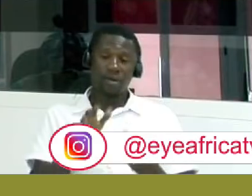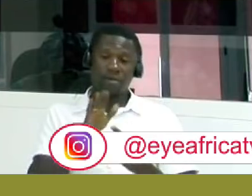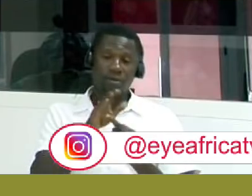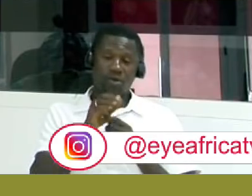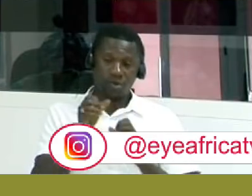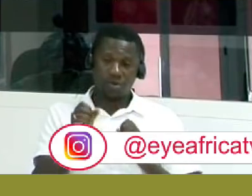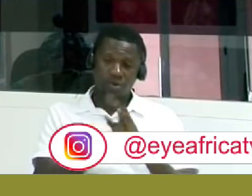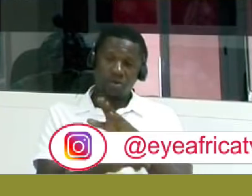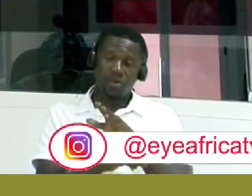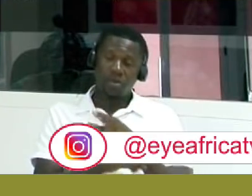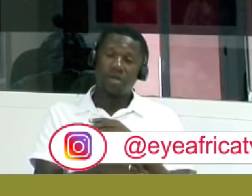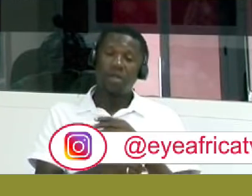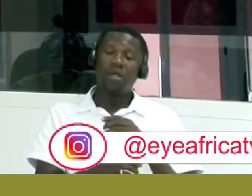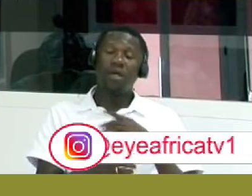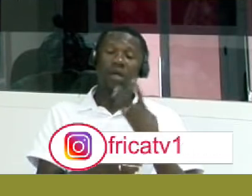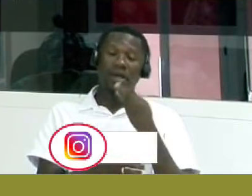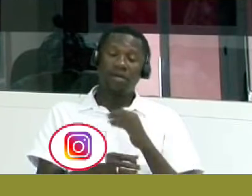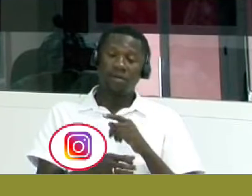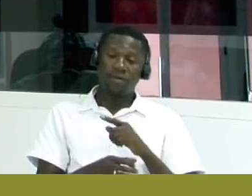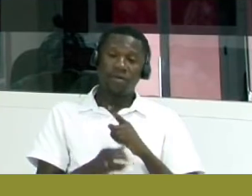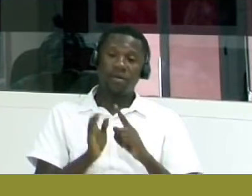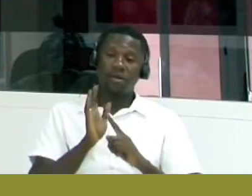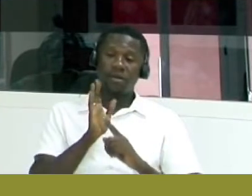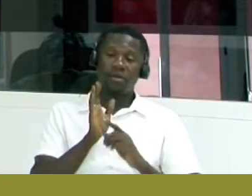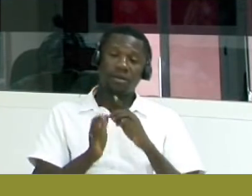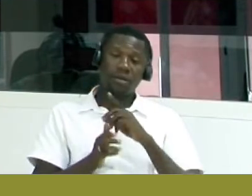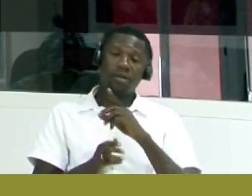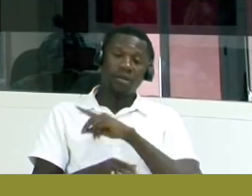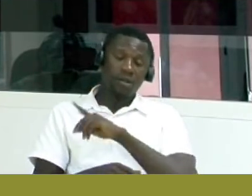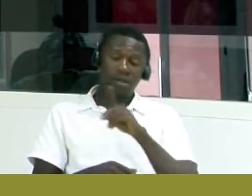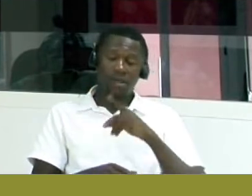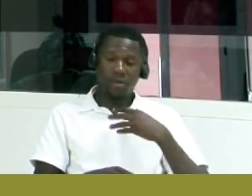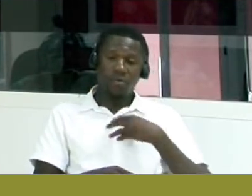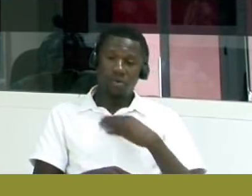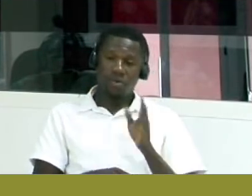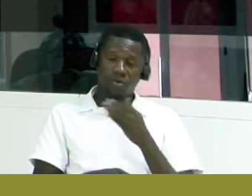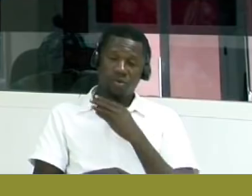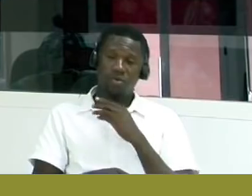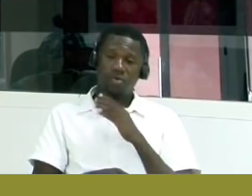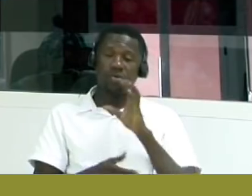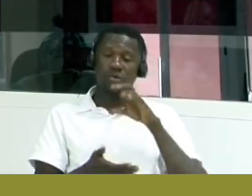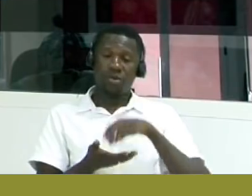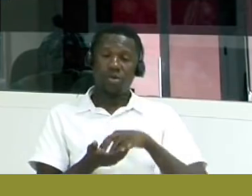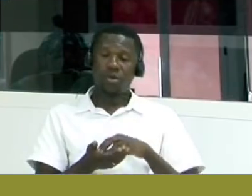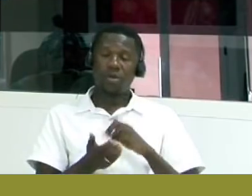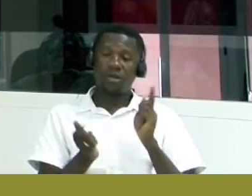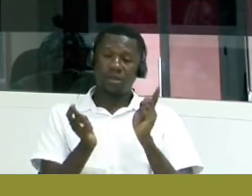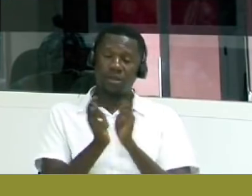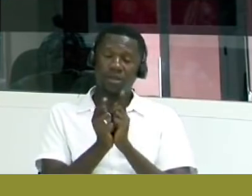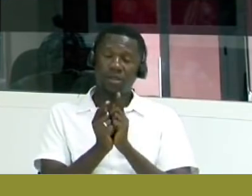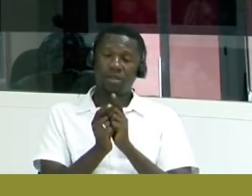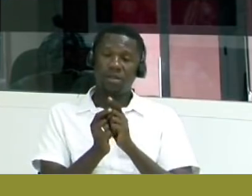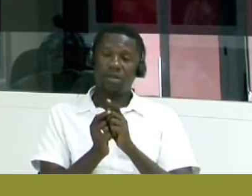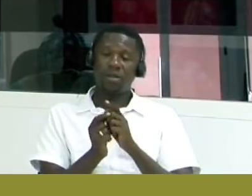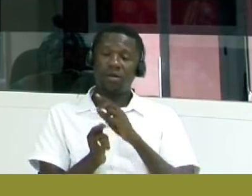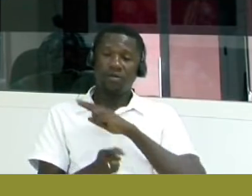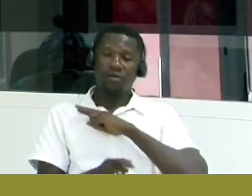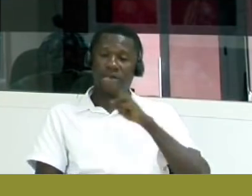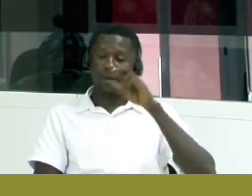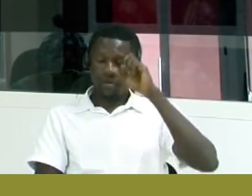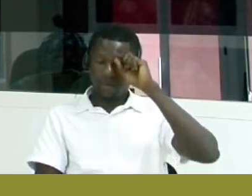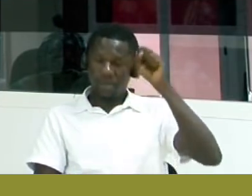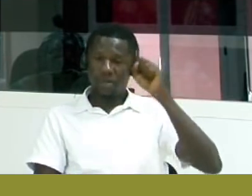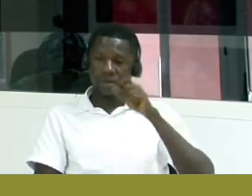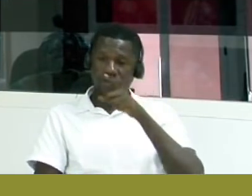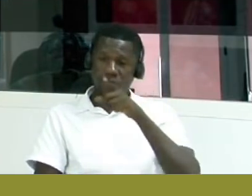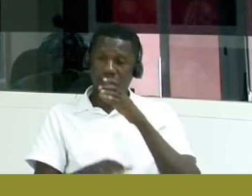orders? That if they want to go to Banjul and see the vice president, you would facilitate it? Oh, yeah. You would